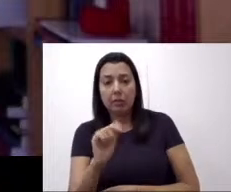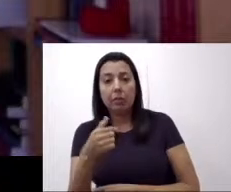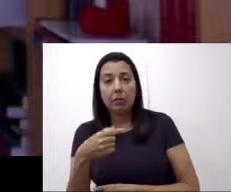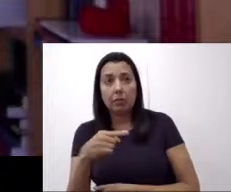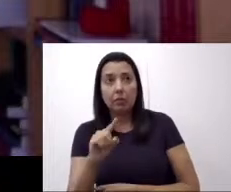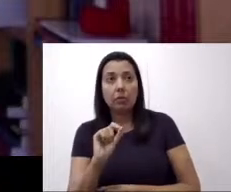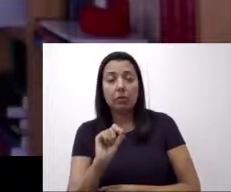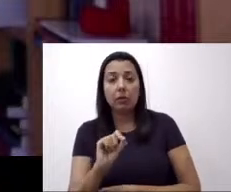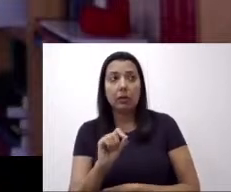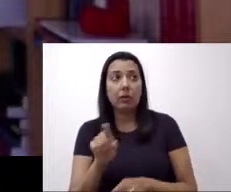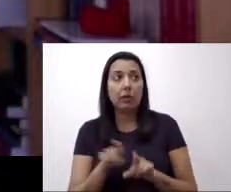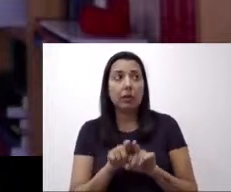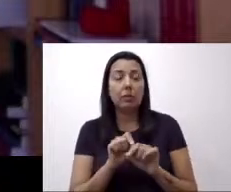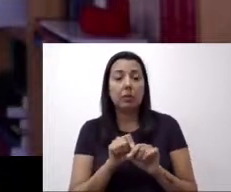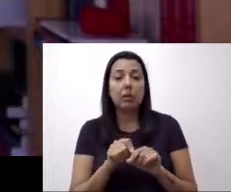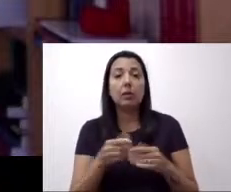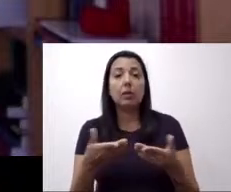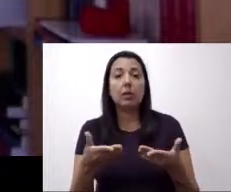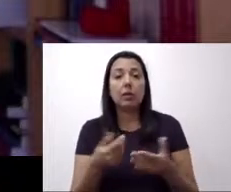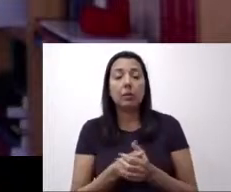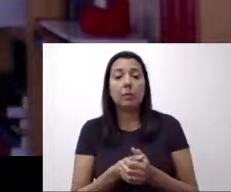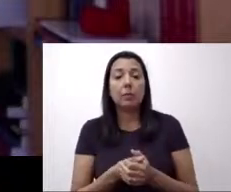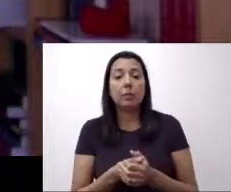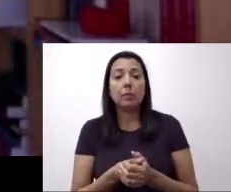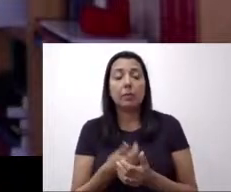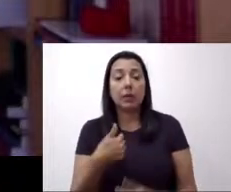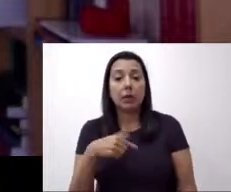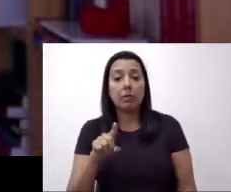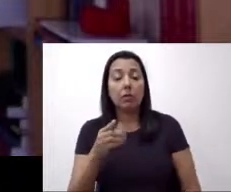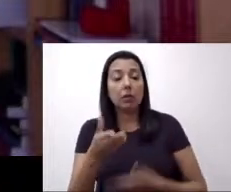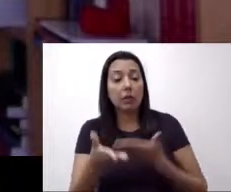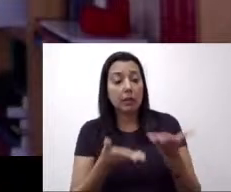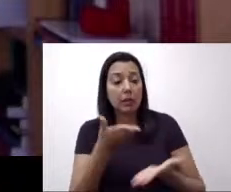will take them, and then Gwenaëlle, there was another question for you.